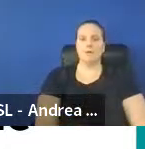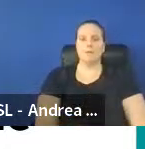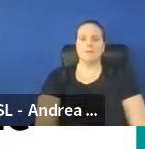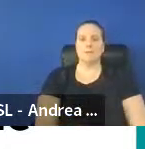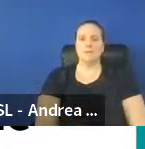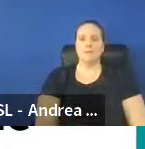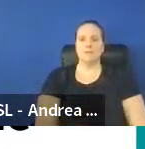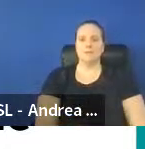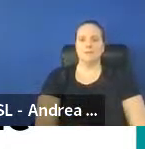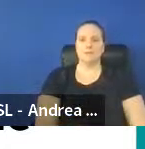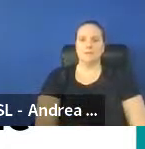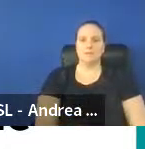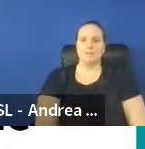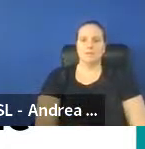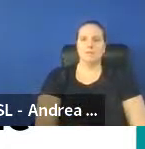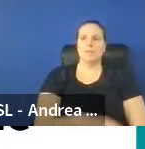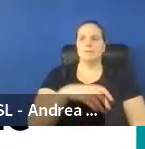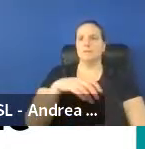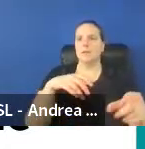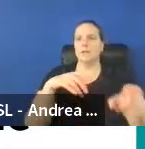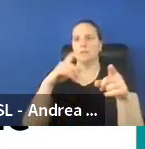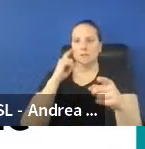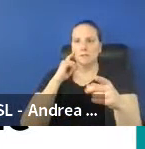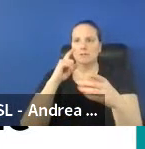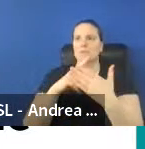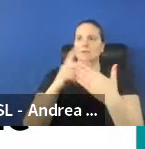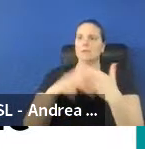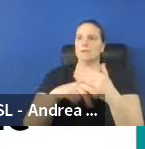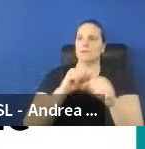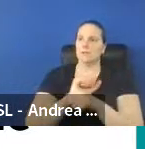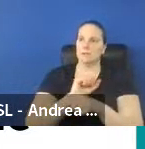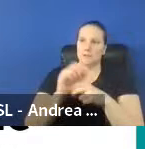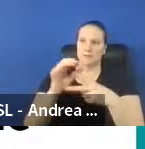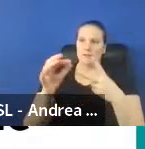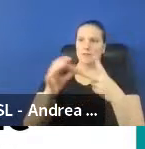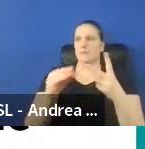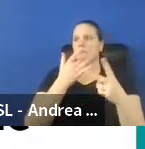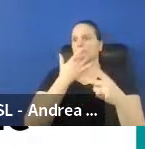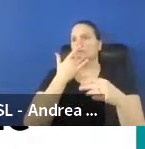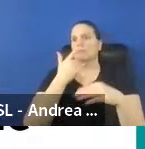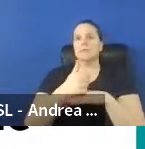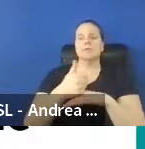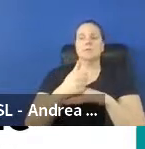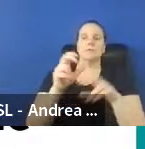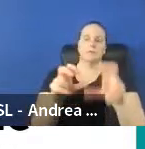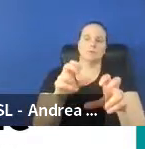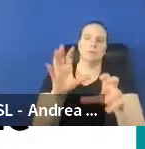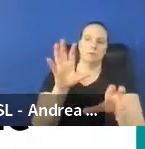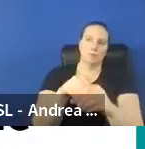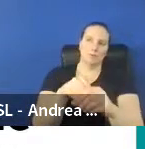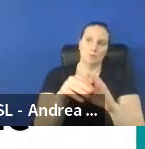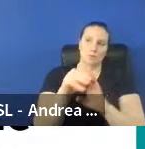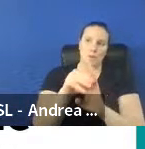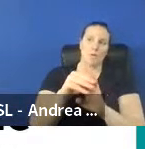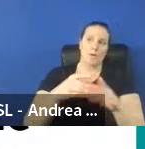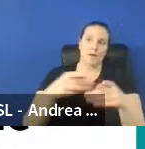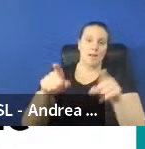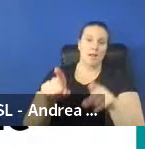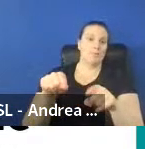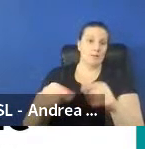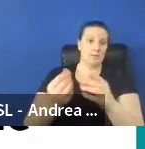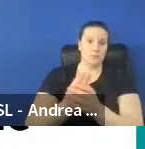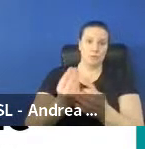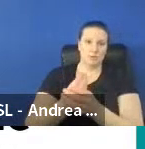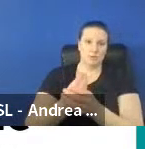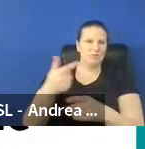The program is tasked with selecting a preferred transit investment that includes mode and alignment this spring. So this is something that Greg